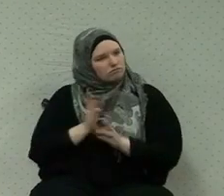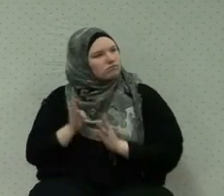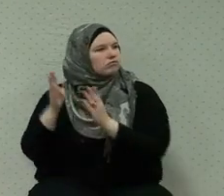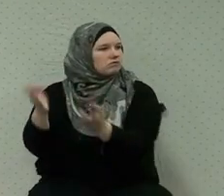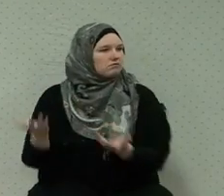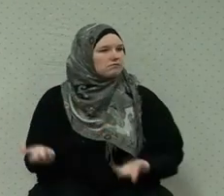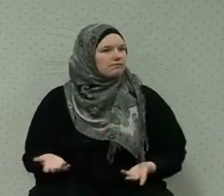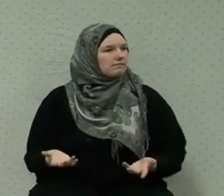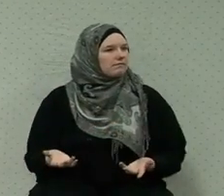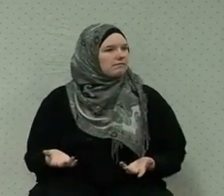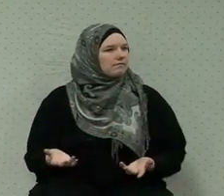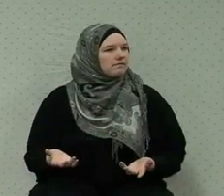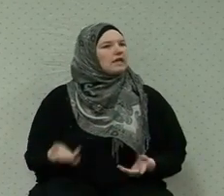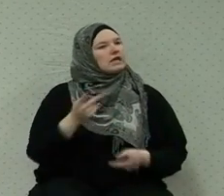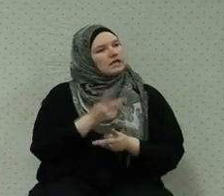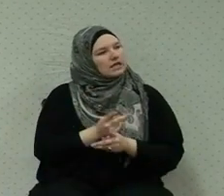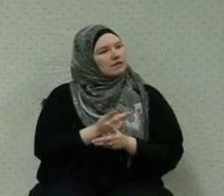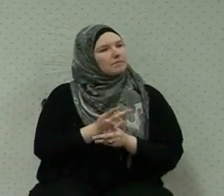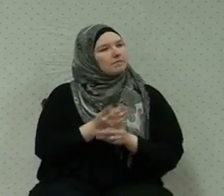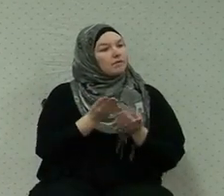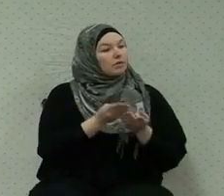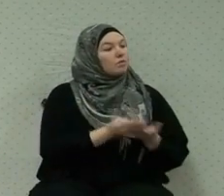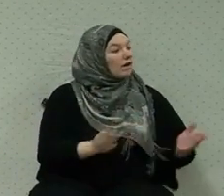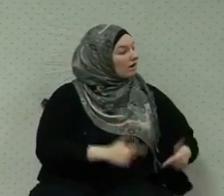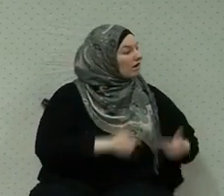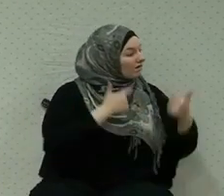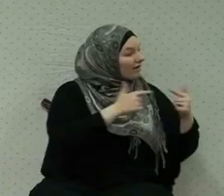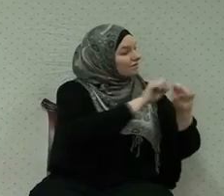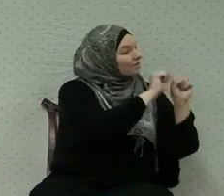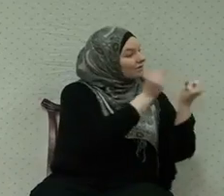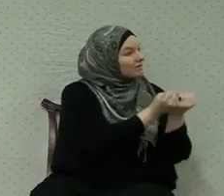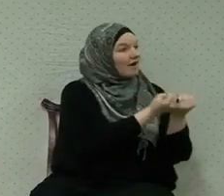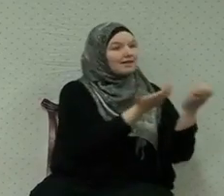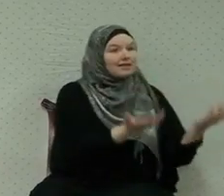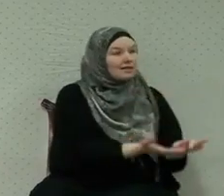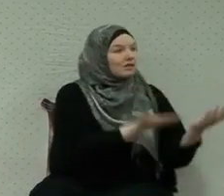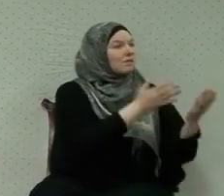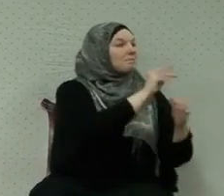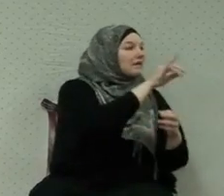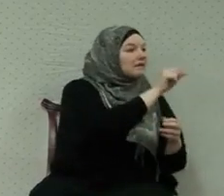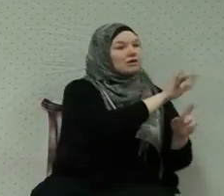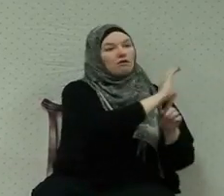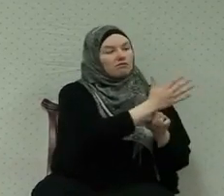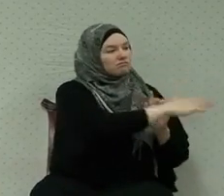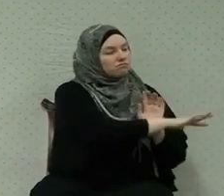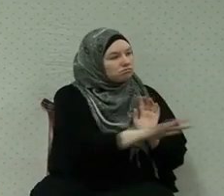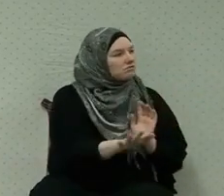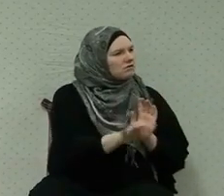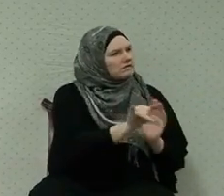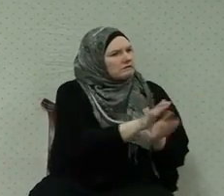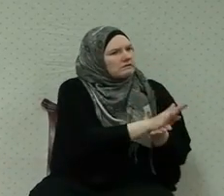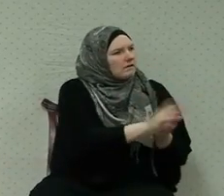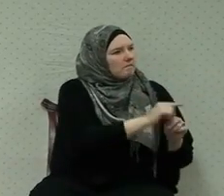life, except the way that Allah has chosen for us. The only way